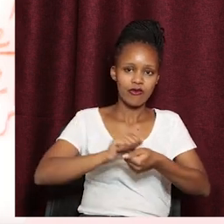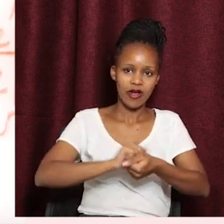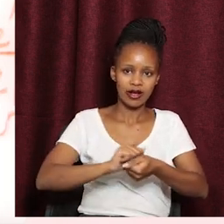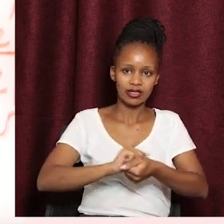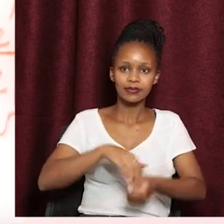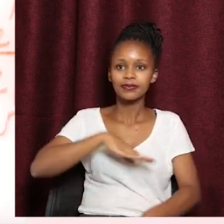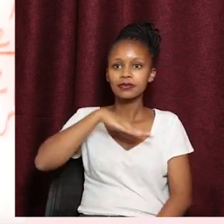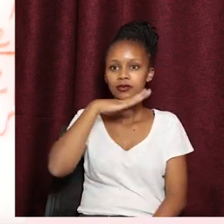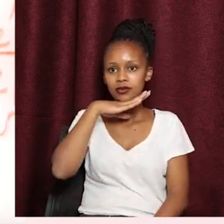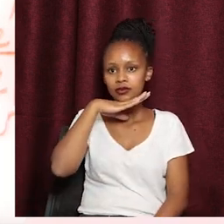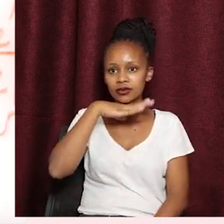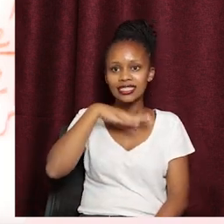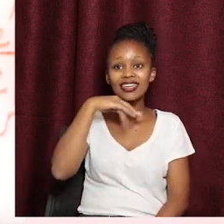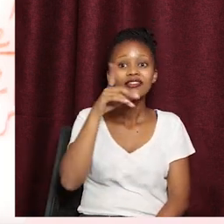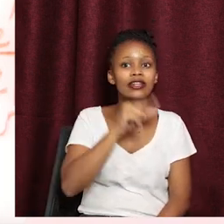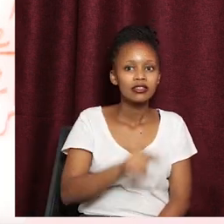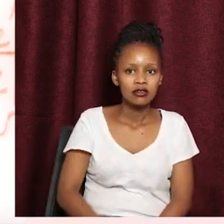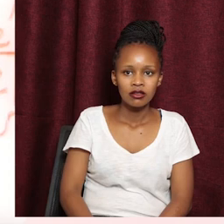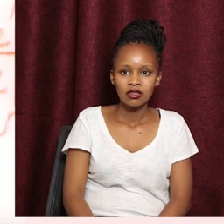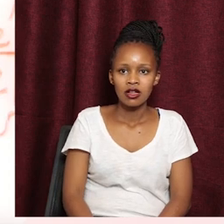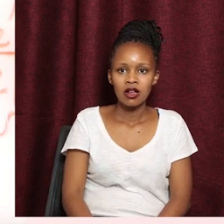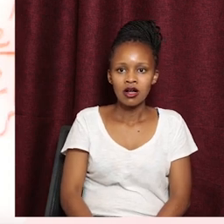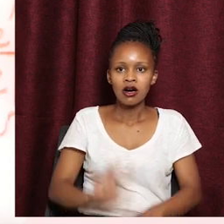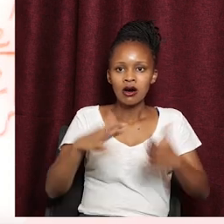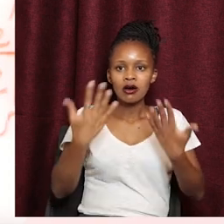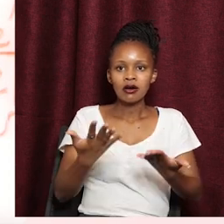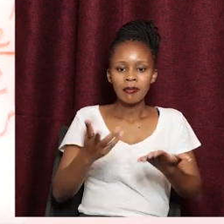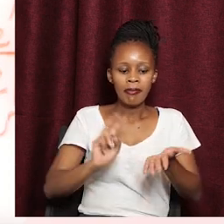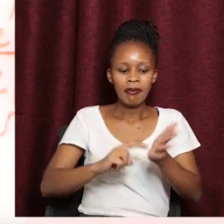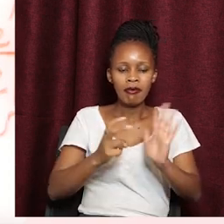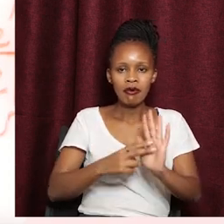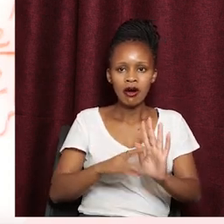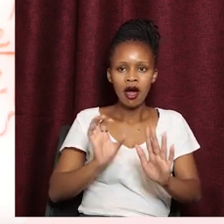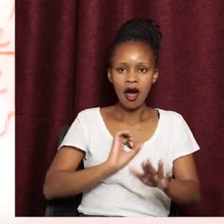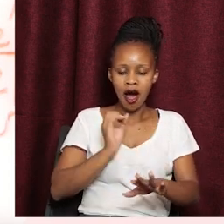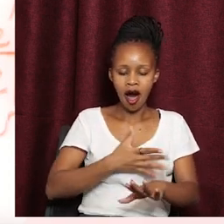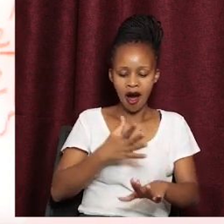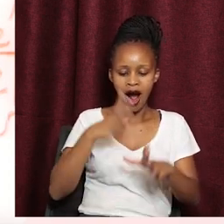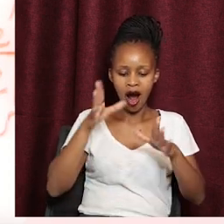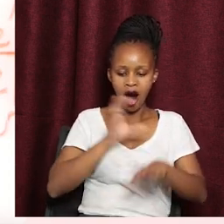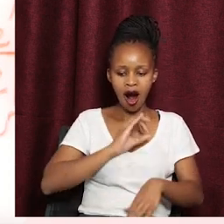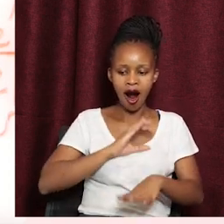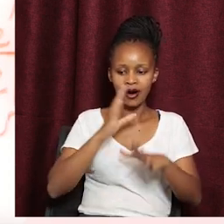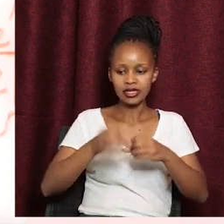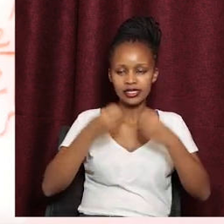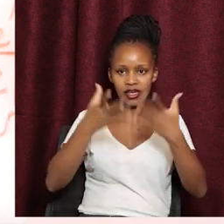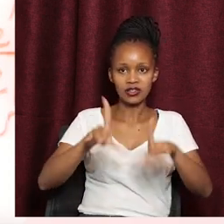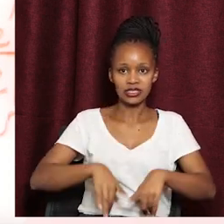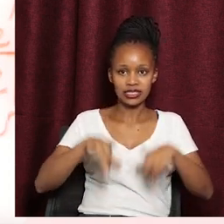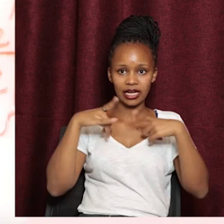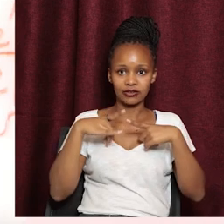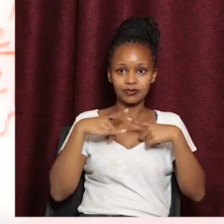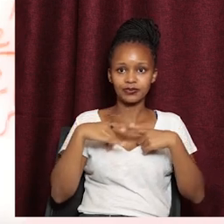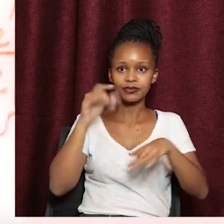died. And what was meant for our annihilation gave us life, goodness, and